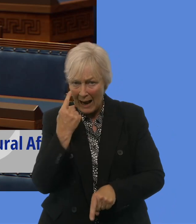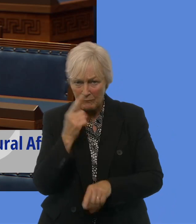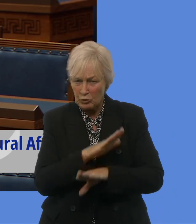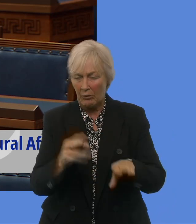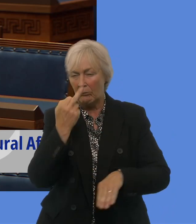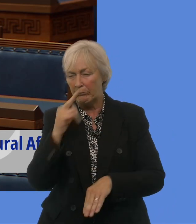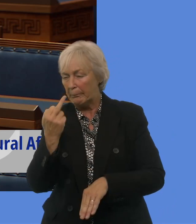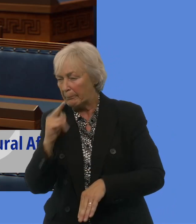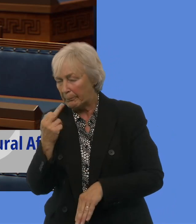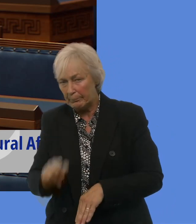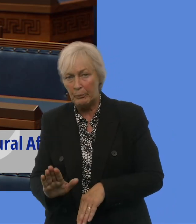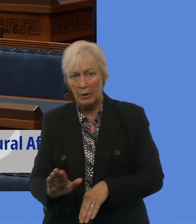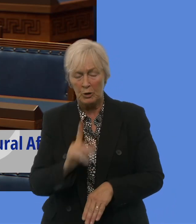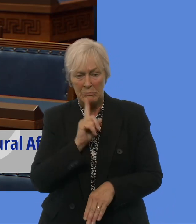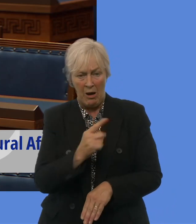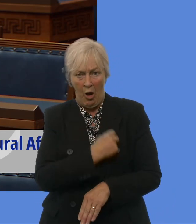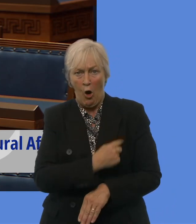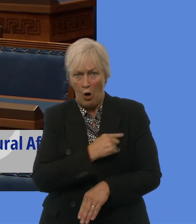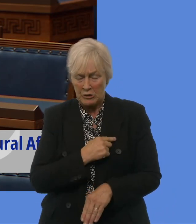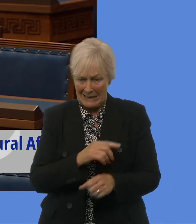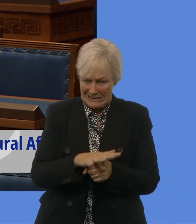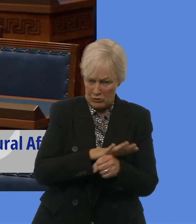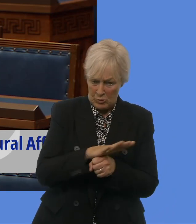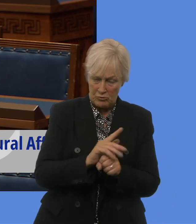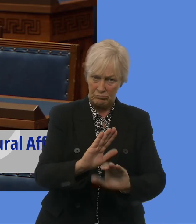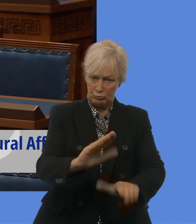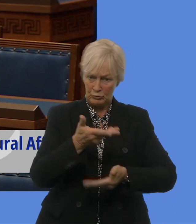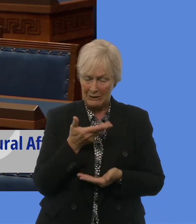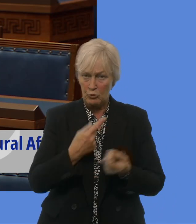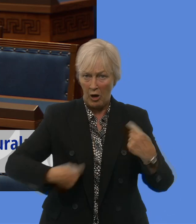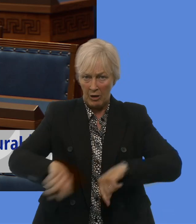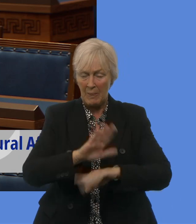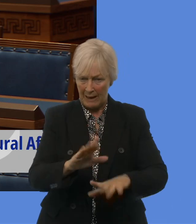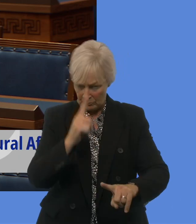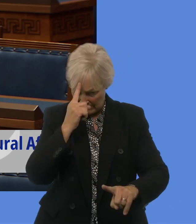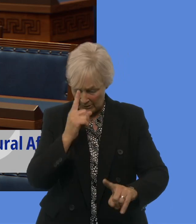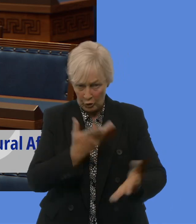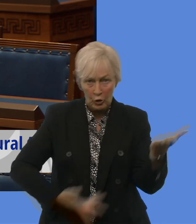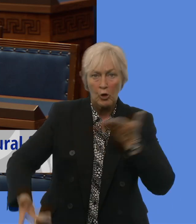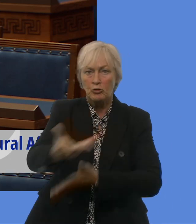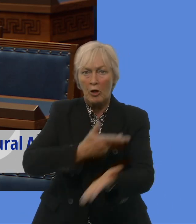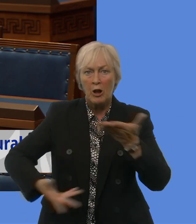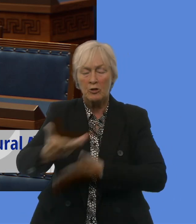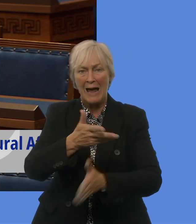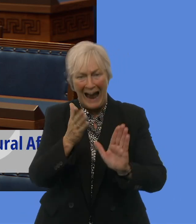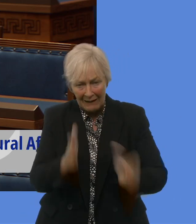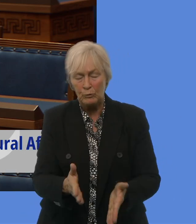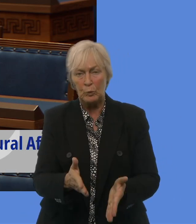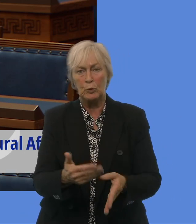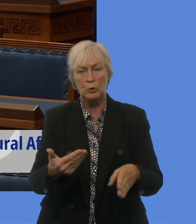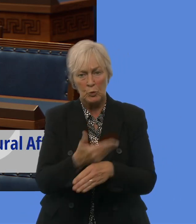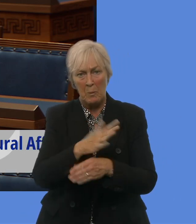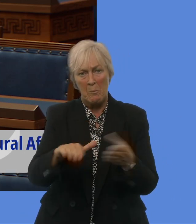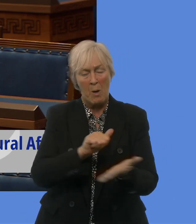evidence. We have to be honest in relation to the situation as presented us, and then we have to consult upon that. And we'll do that at pace, but we'll